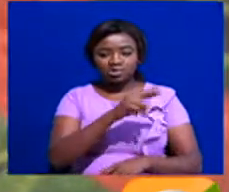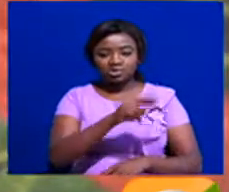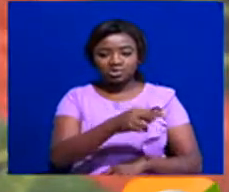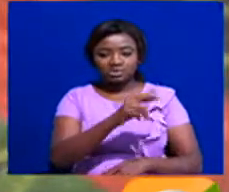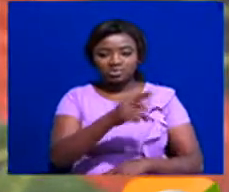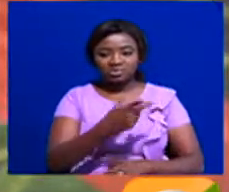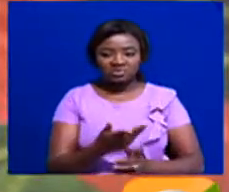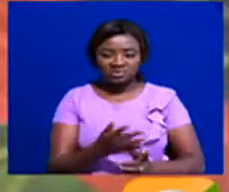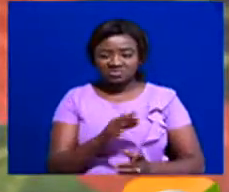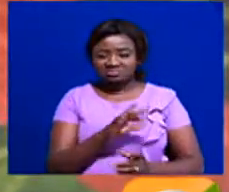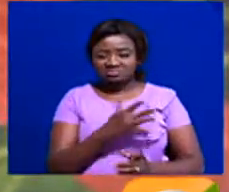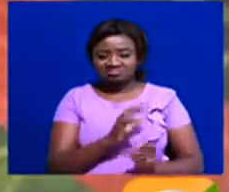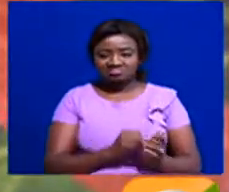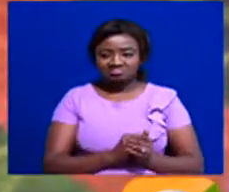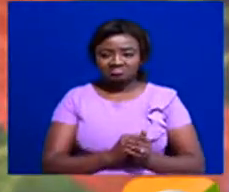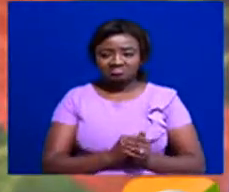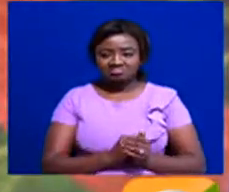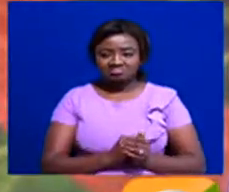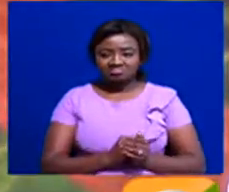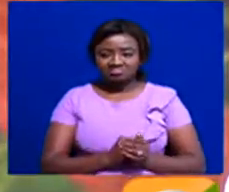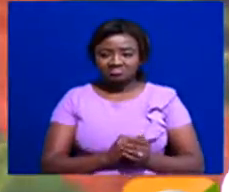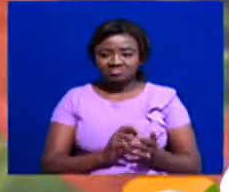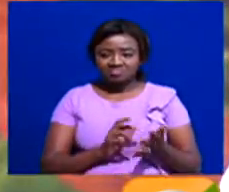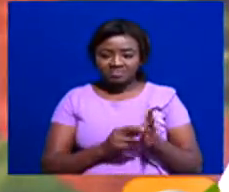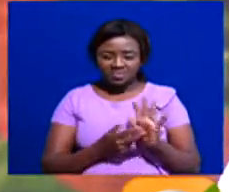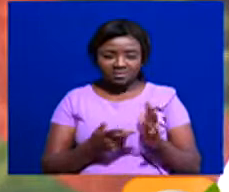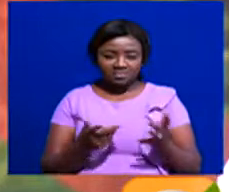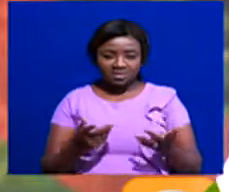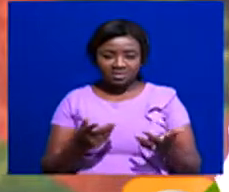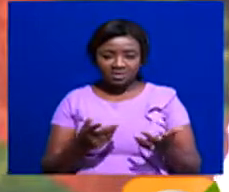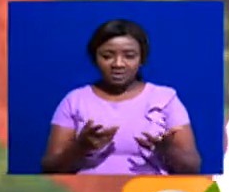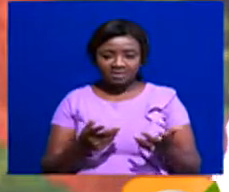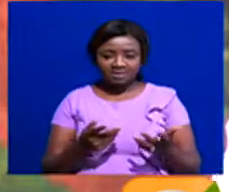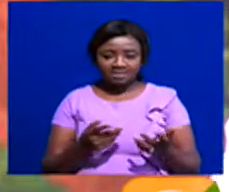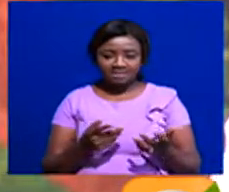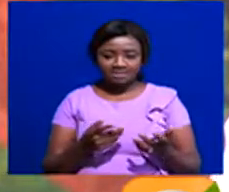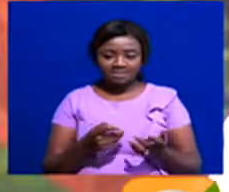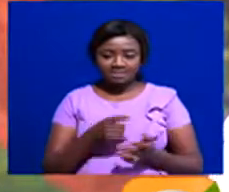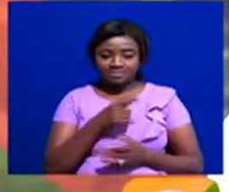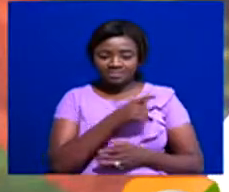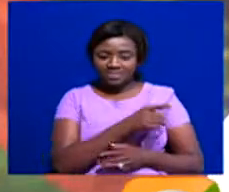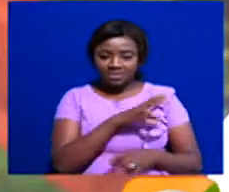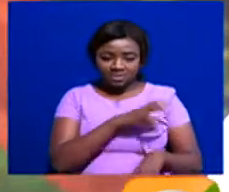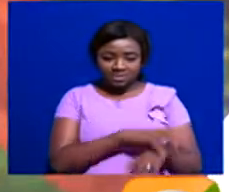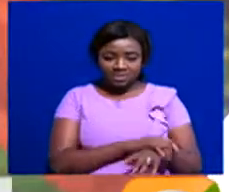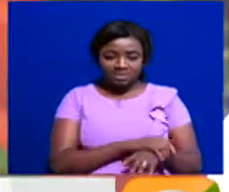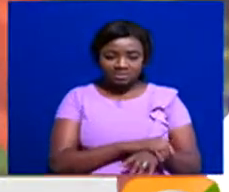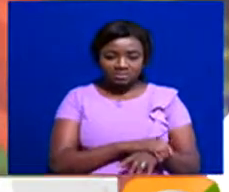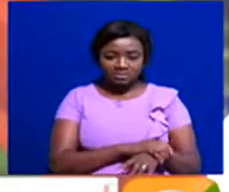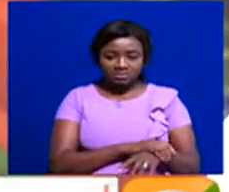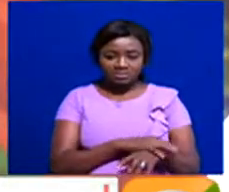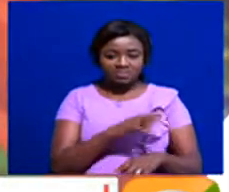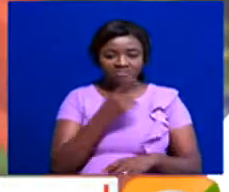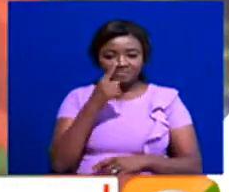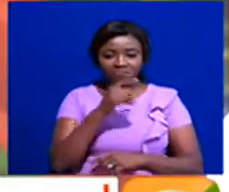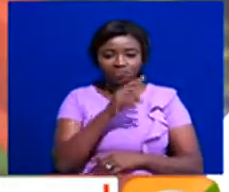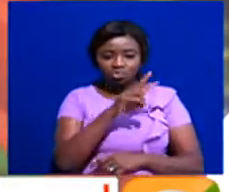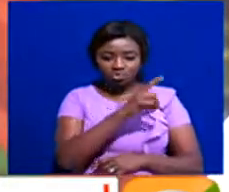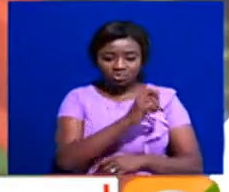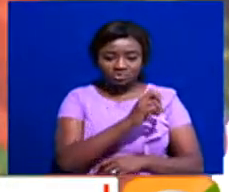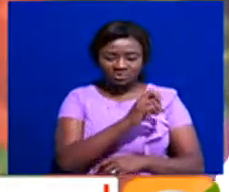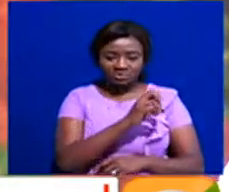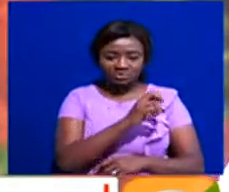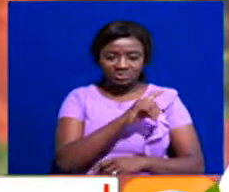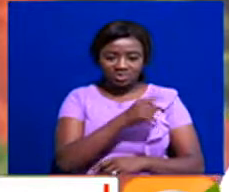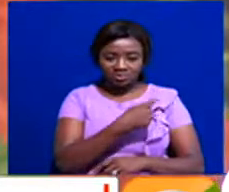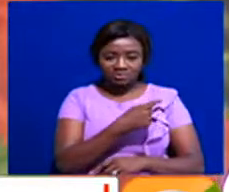whole family. But this 32,000 that you get from the Nyota is only for 2 months. So I think better